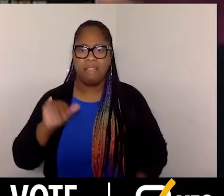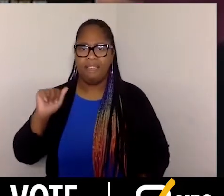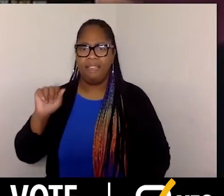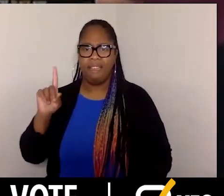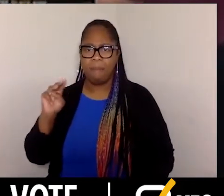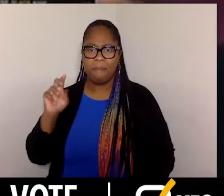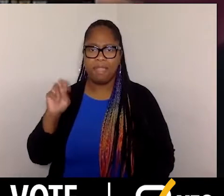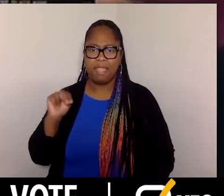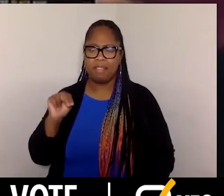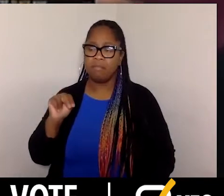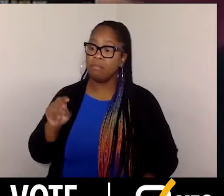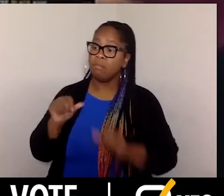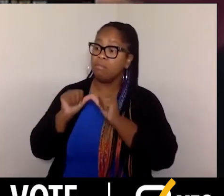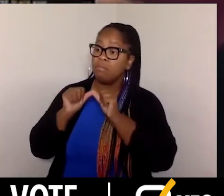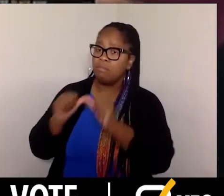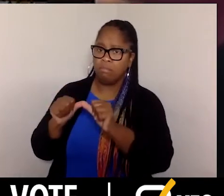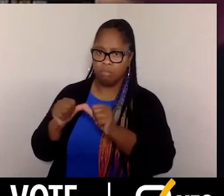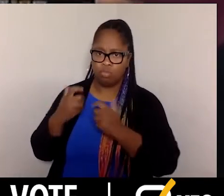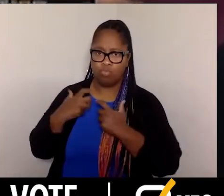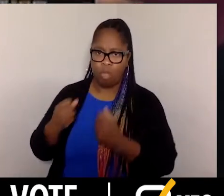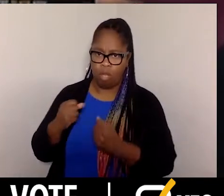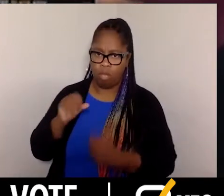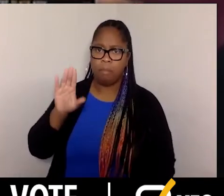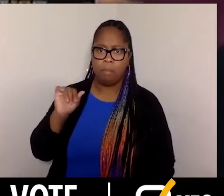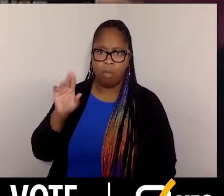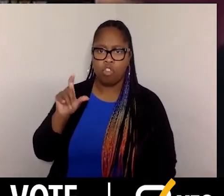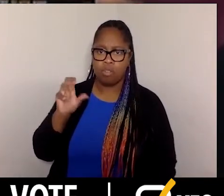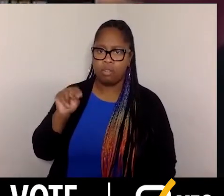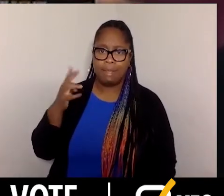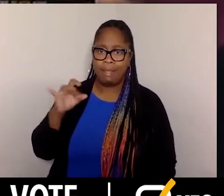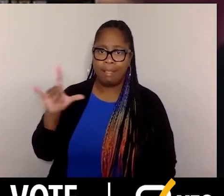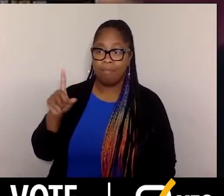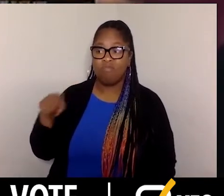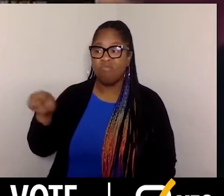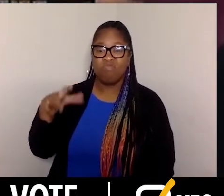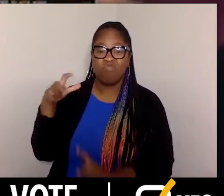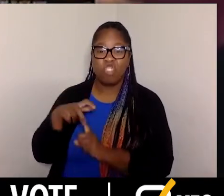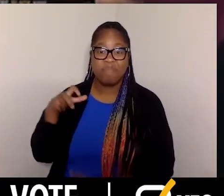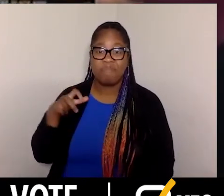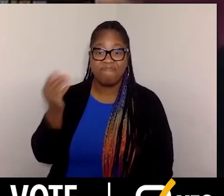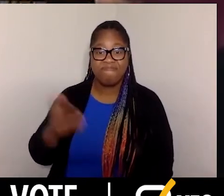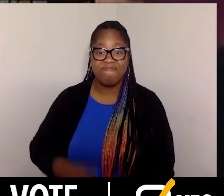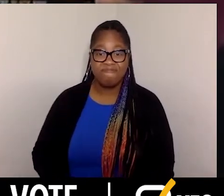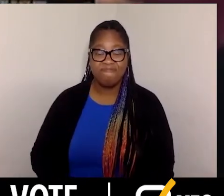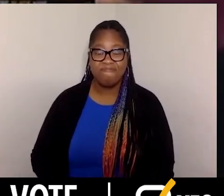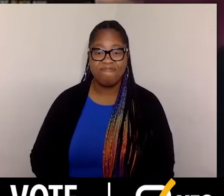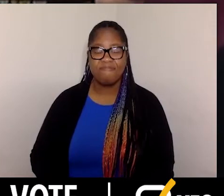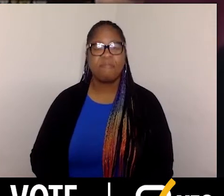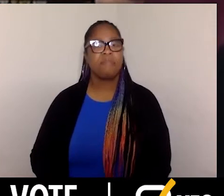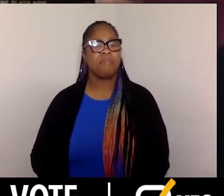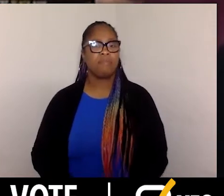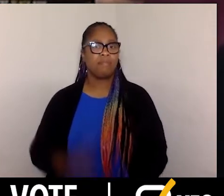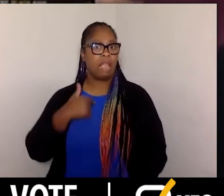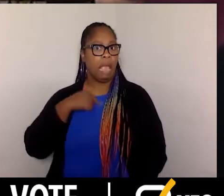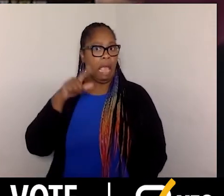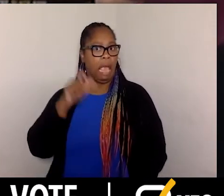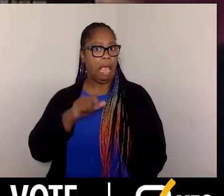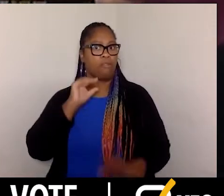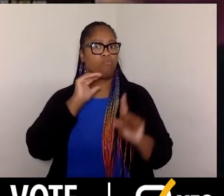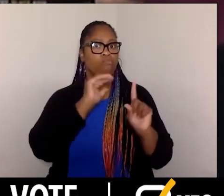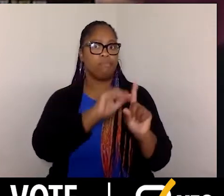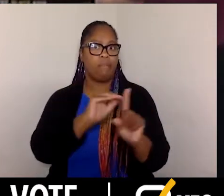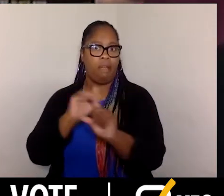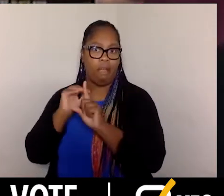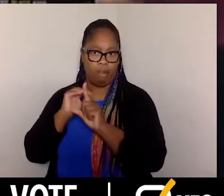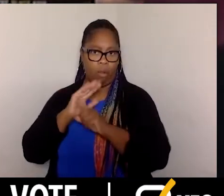Stay strong, Barton Hill. You all are rock stars. I have to throw out a reminder for all of